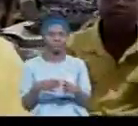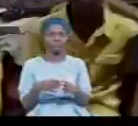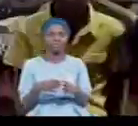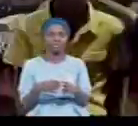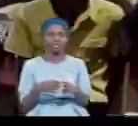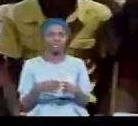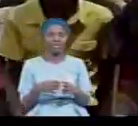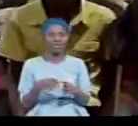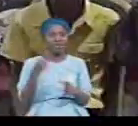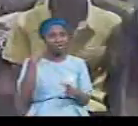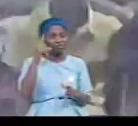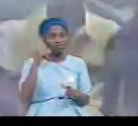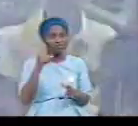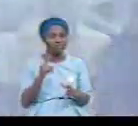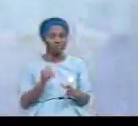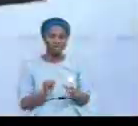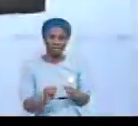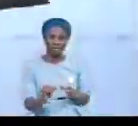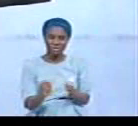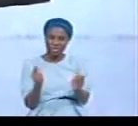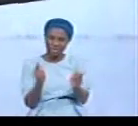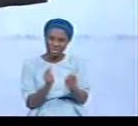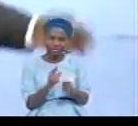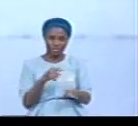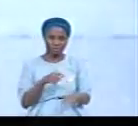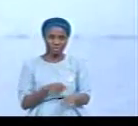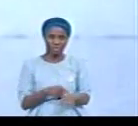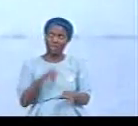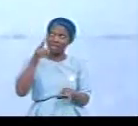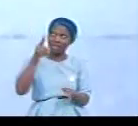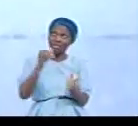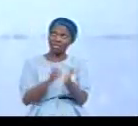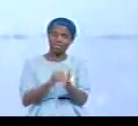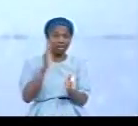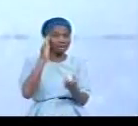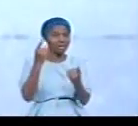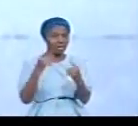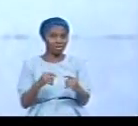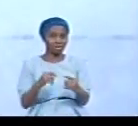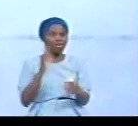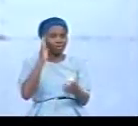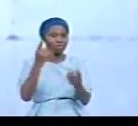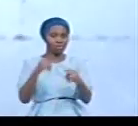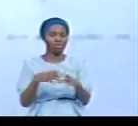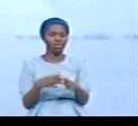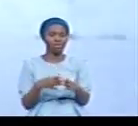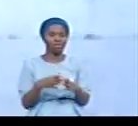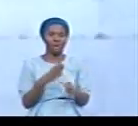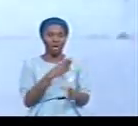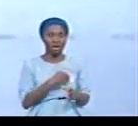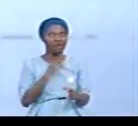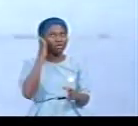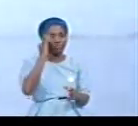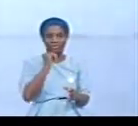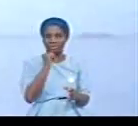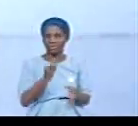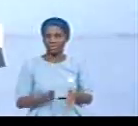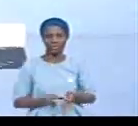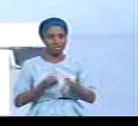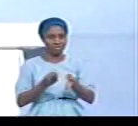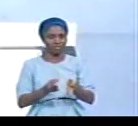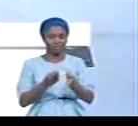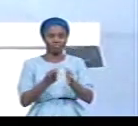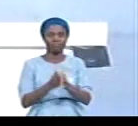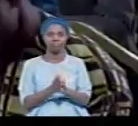a little while, and he that shall come will come and will not tarry. Look at